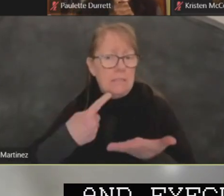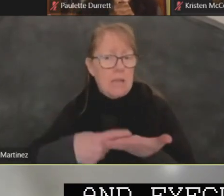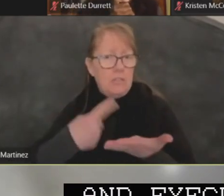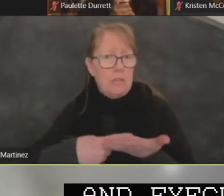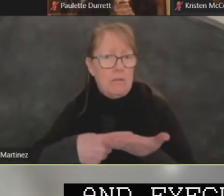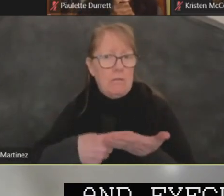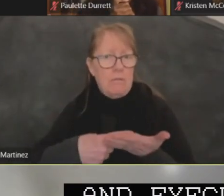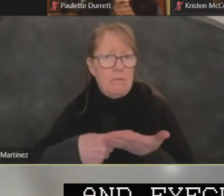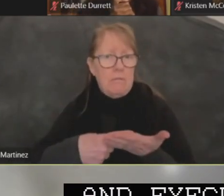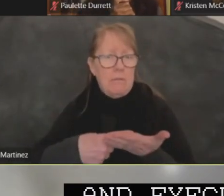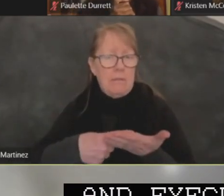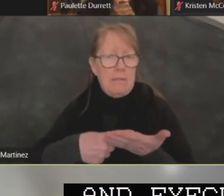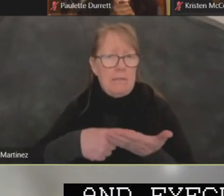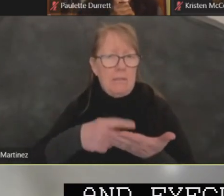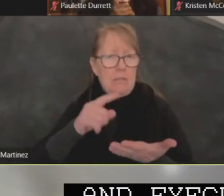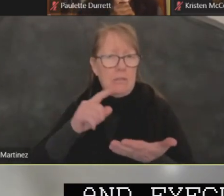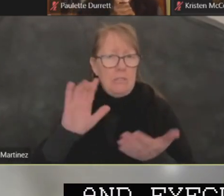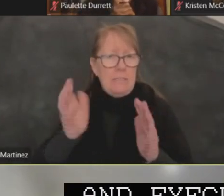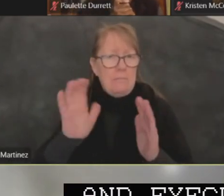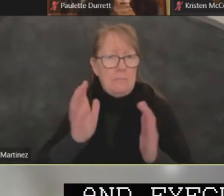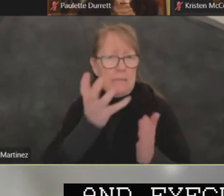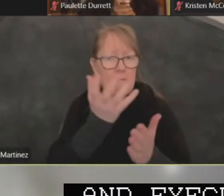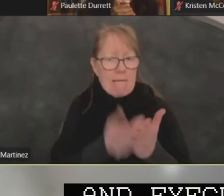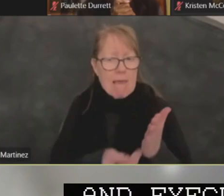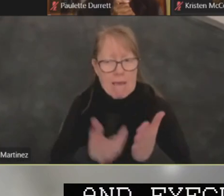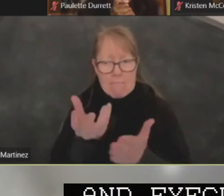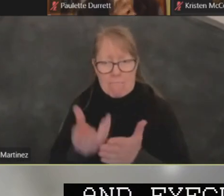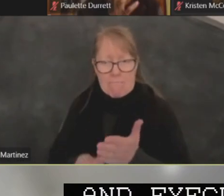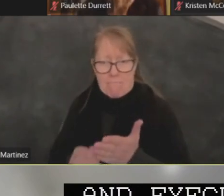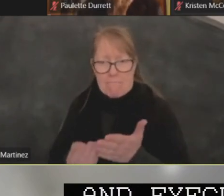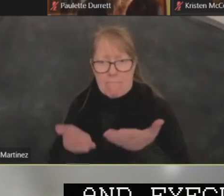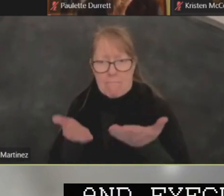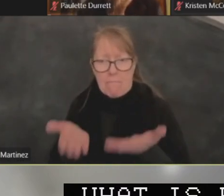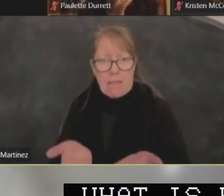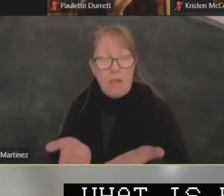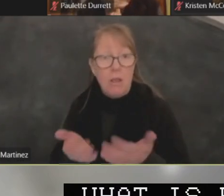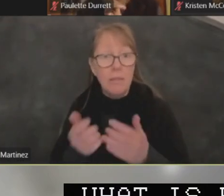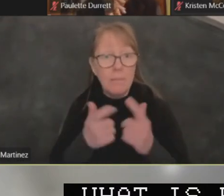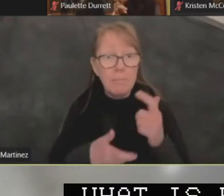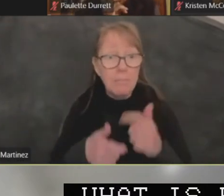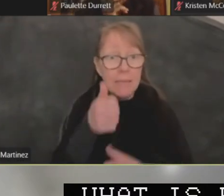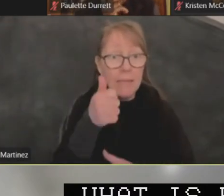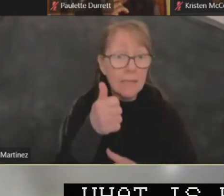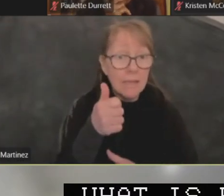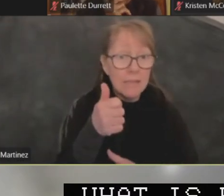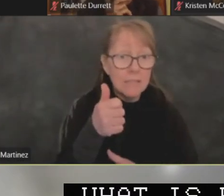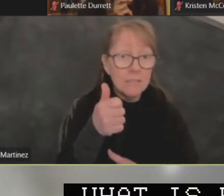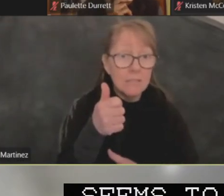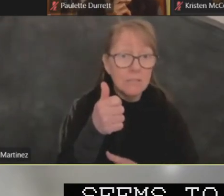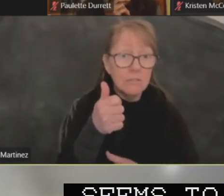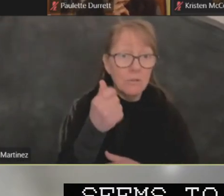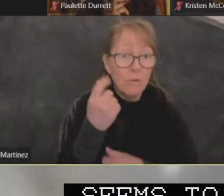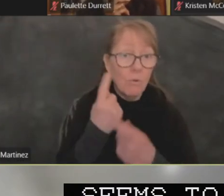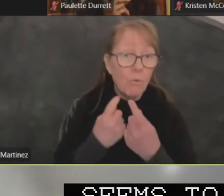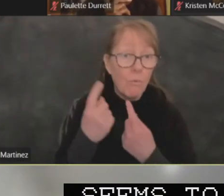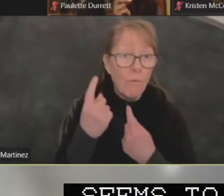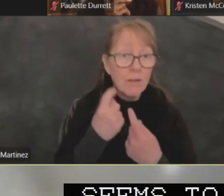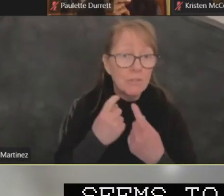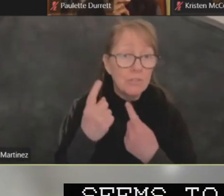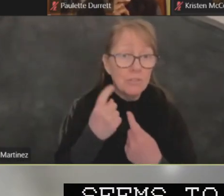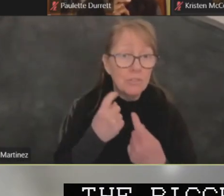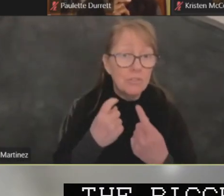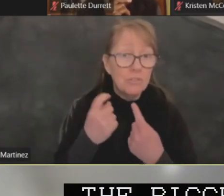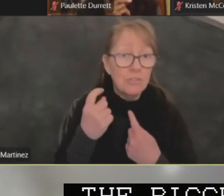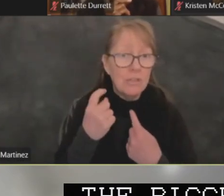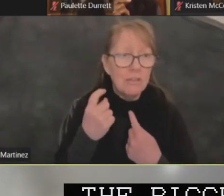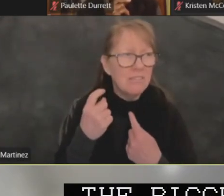That there seems to be a gap there, because the biggest question that I hear that is coming up in the feedback that comes back to me is,